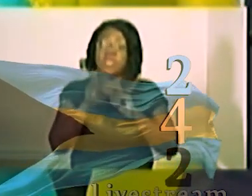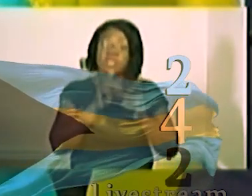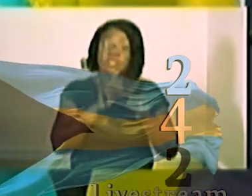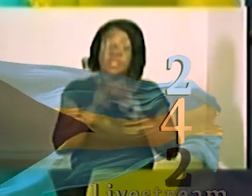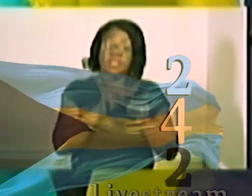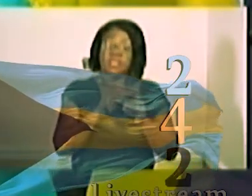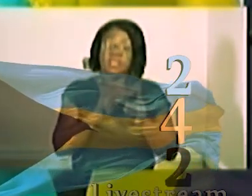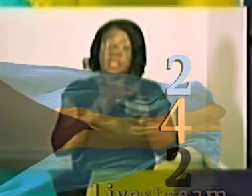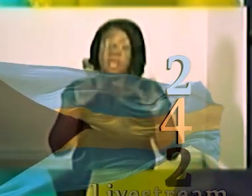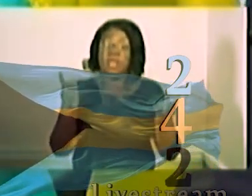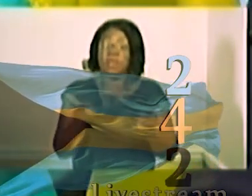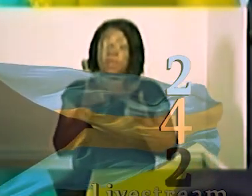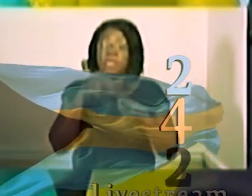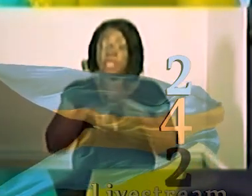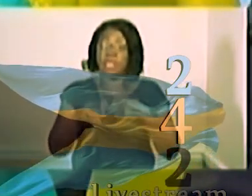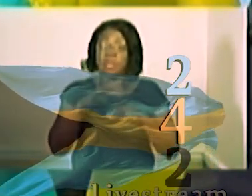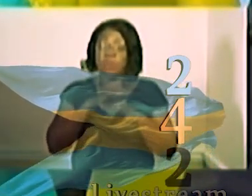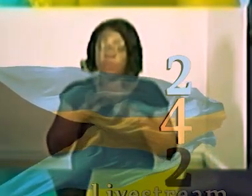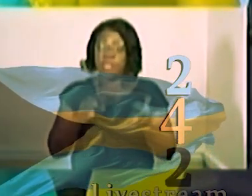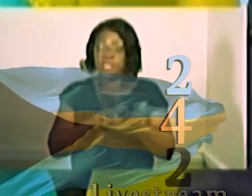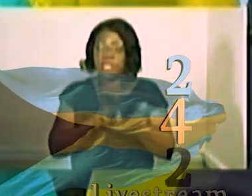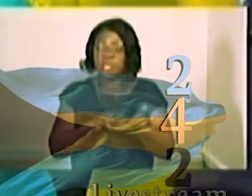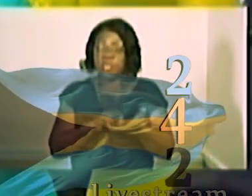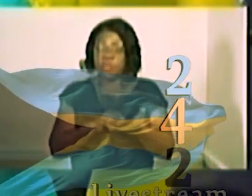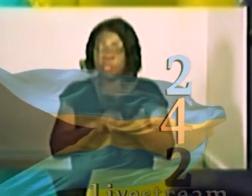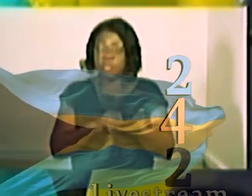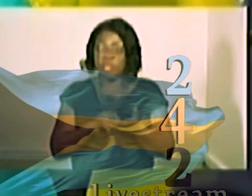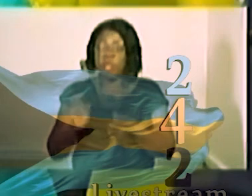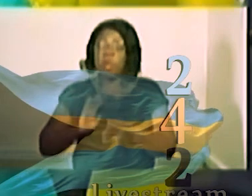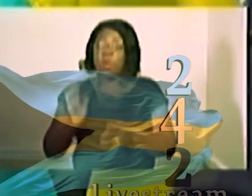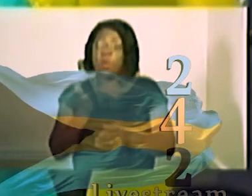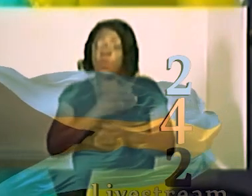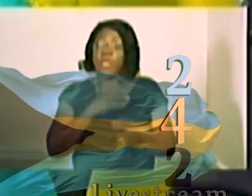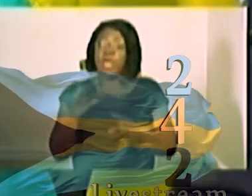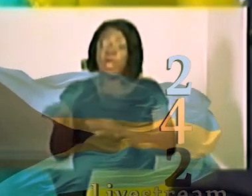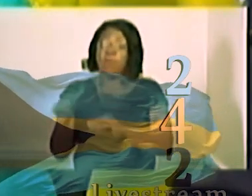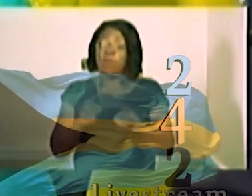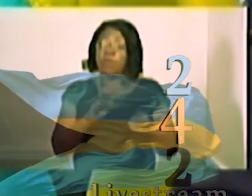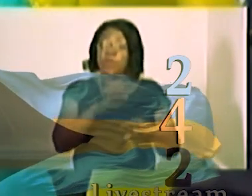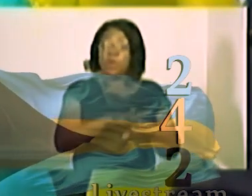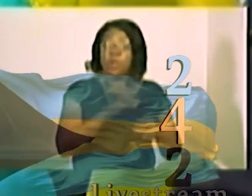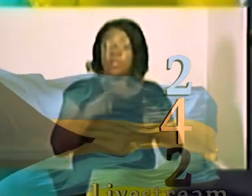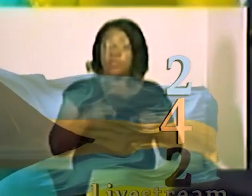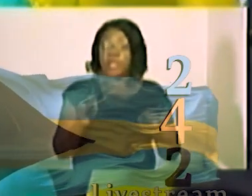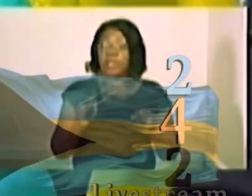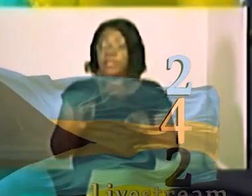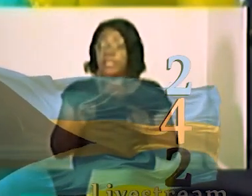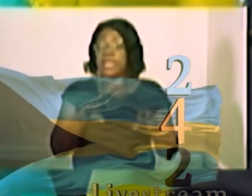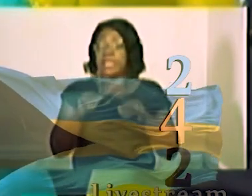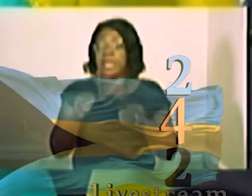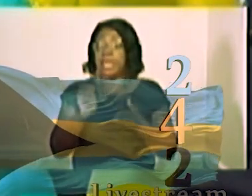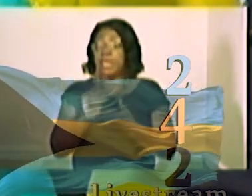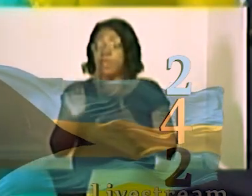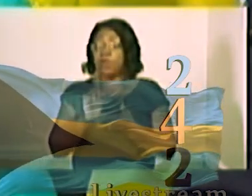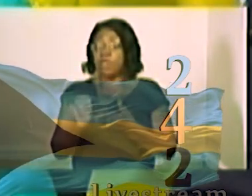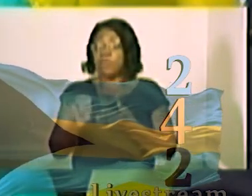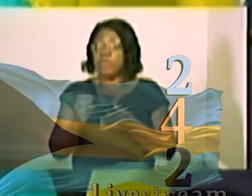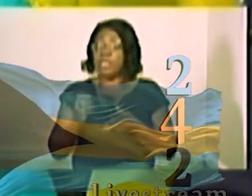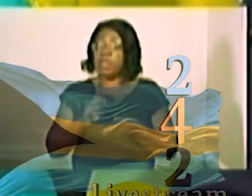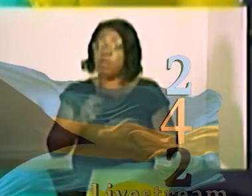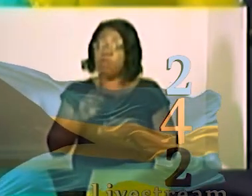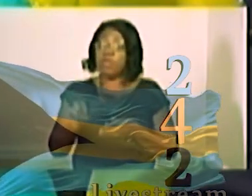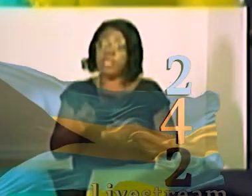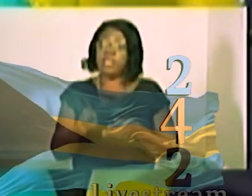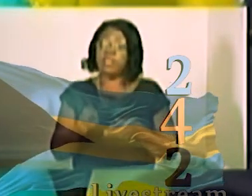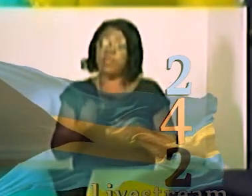press. So that matter is finished. Okay, we are moving on, trying to get our economy running, trying to deal with this